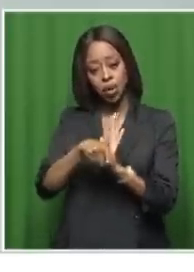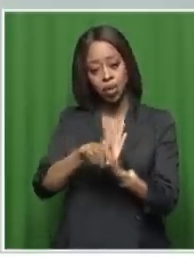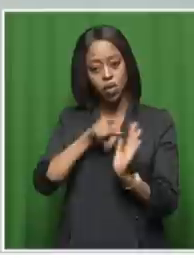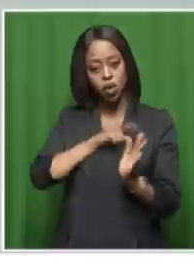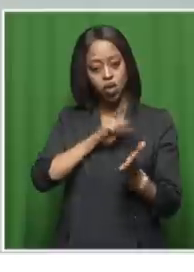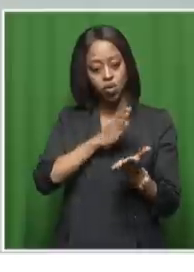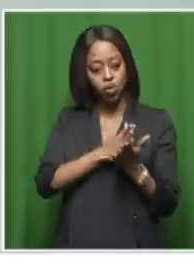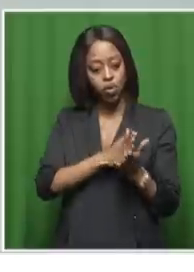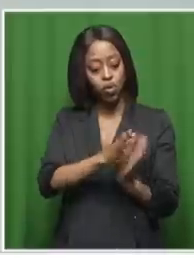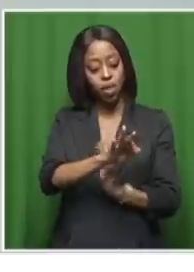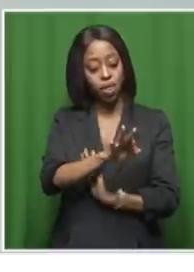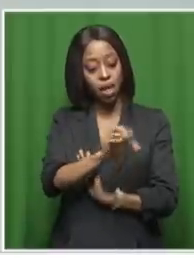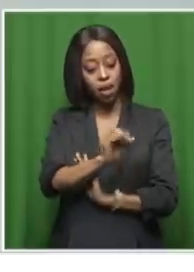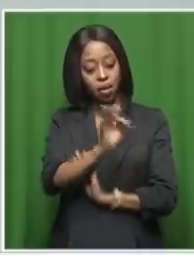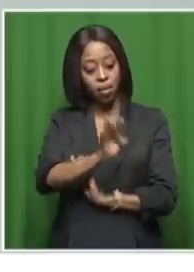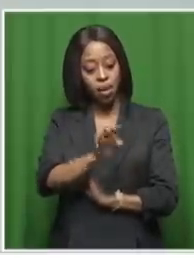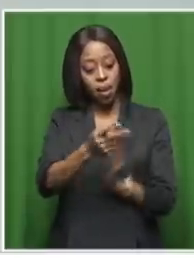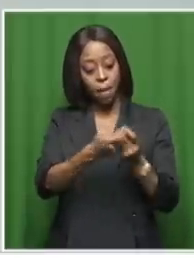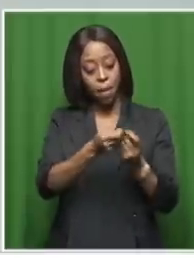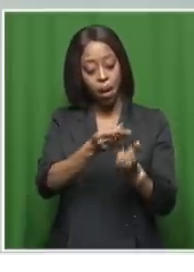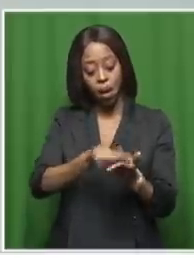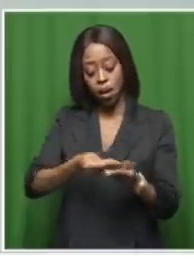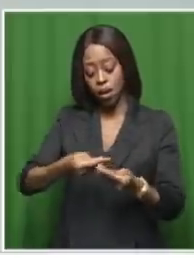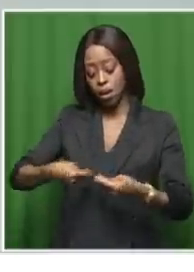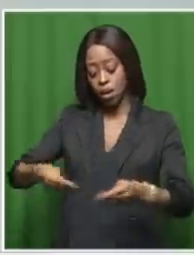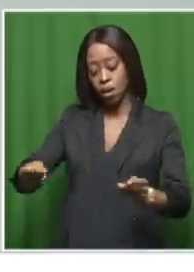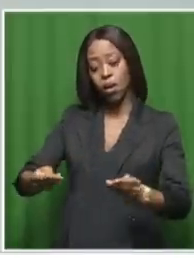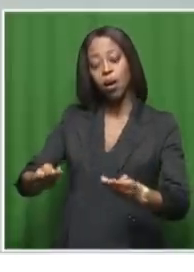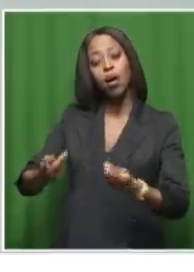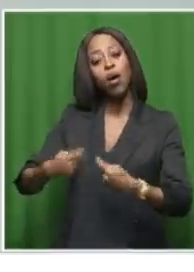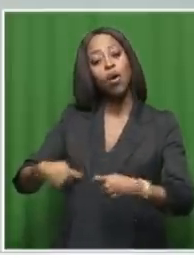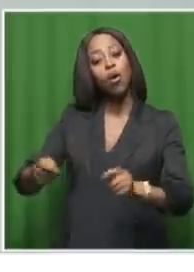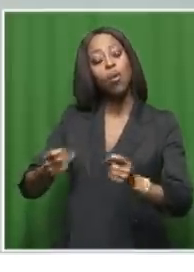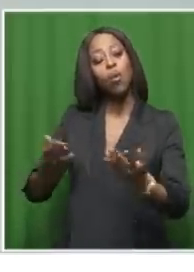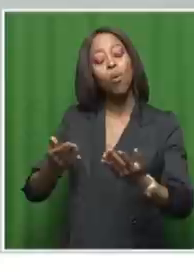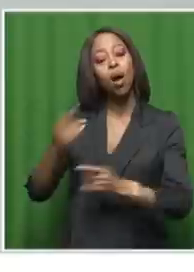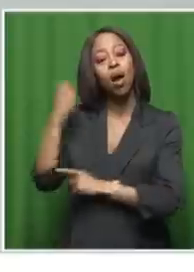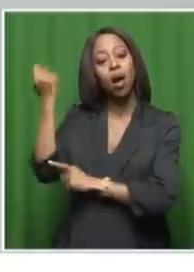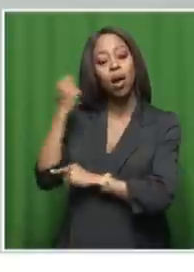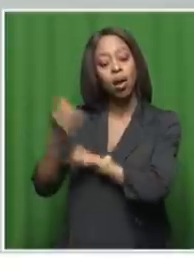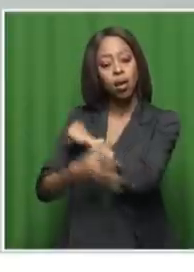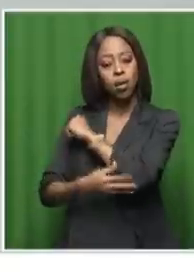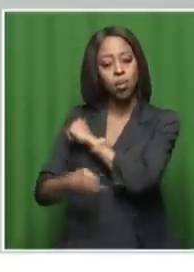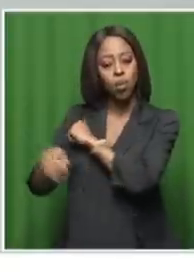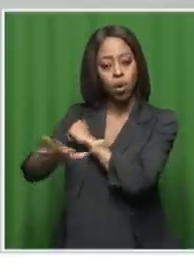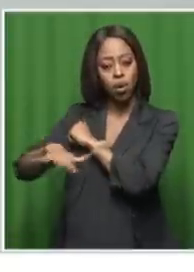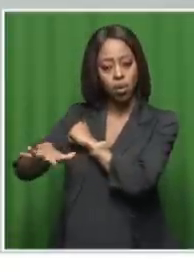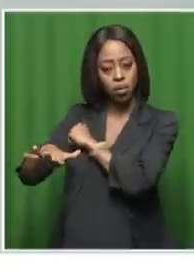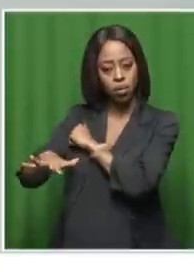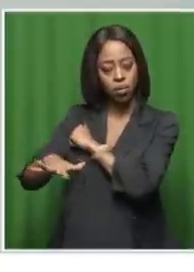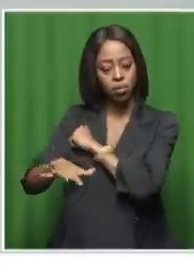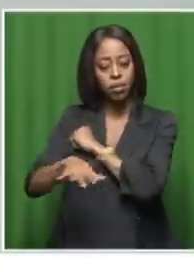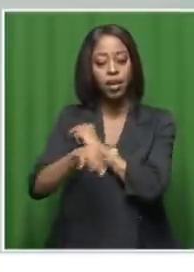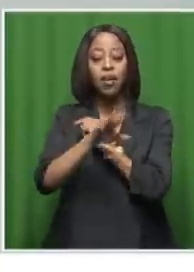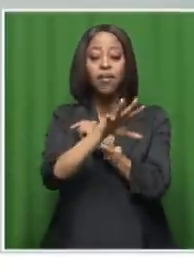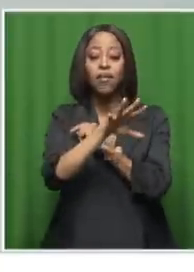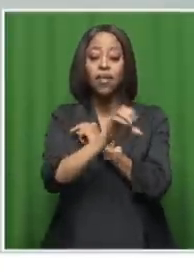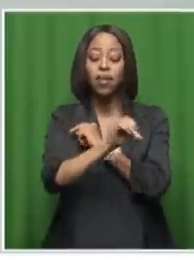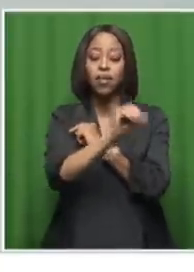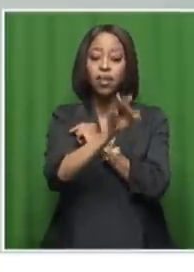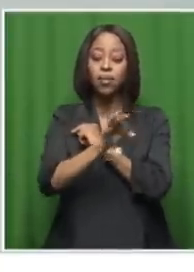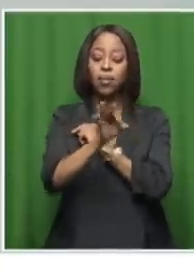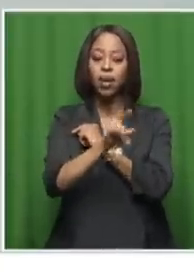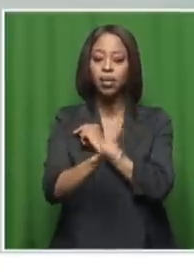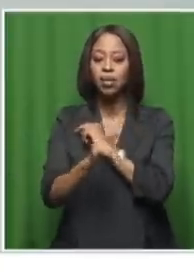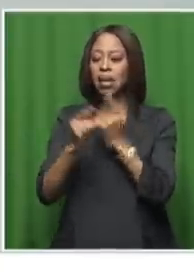of the ESD funds are spent in townships and rural areas. Already they are marginalized. 15% of the ESD budget in each